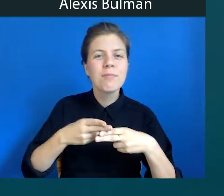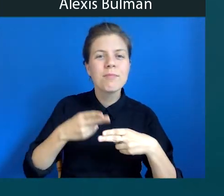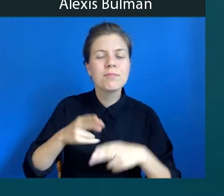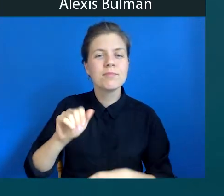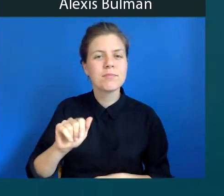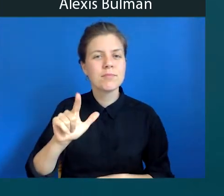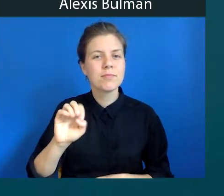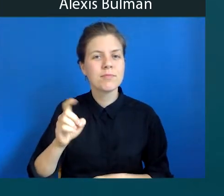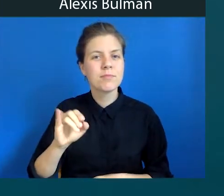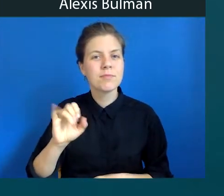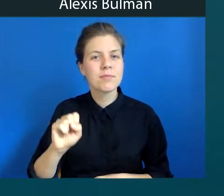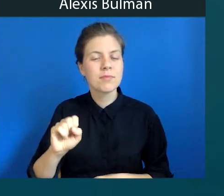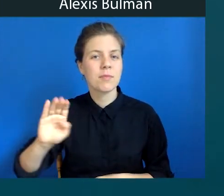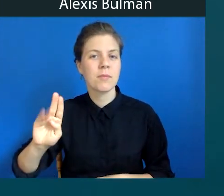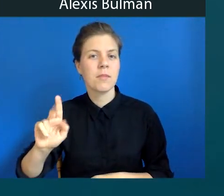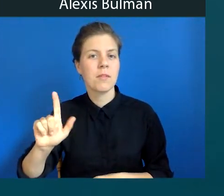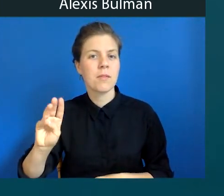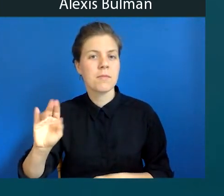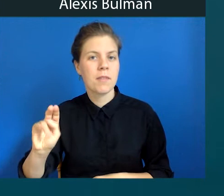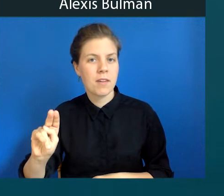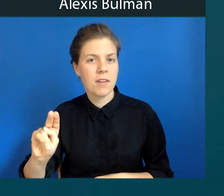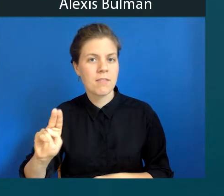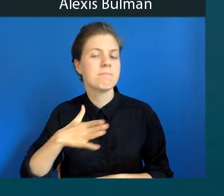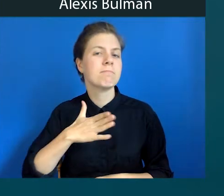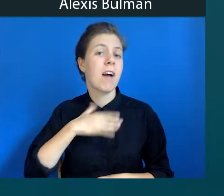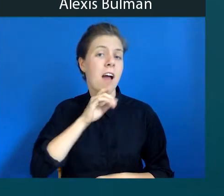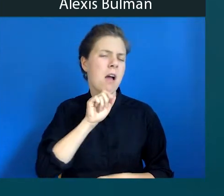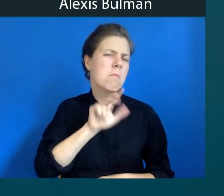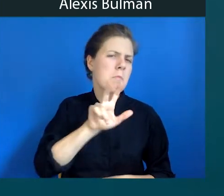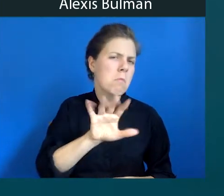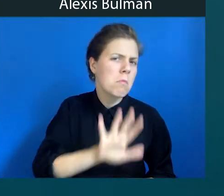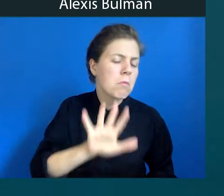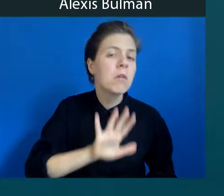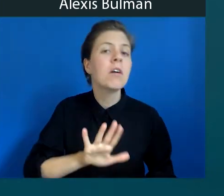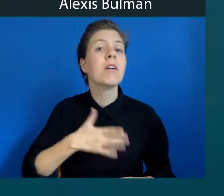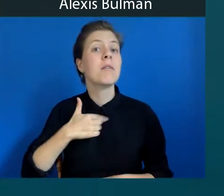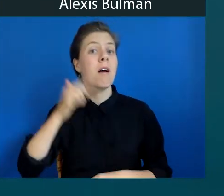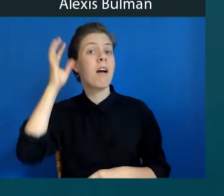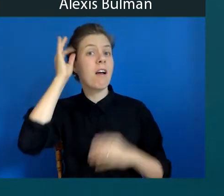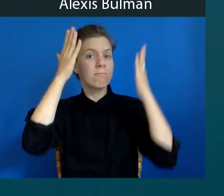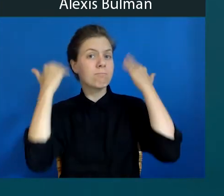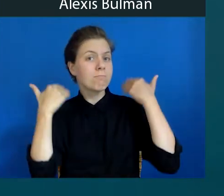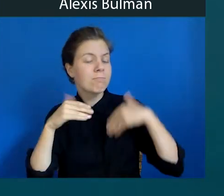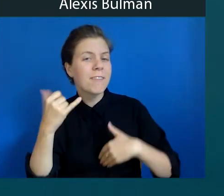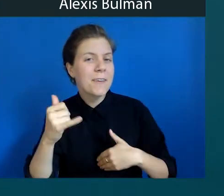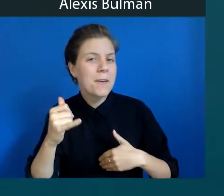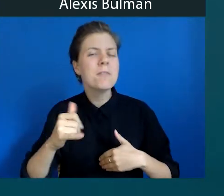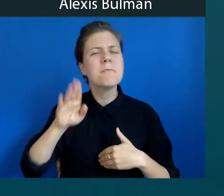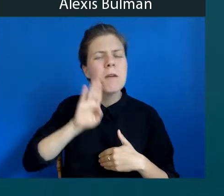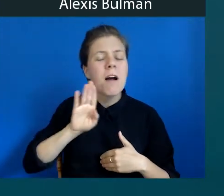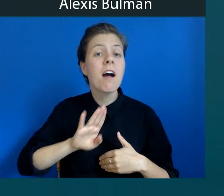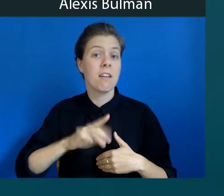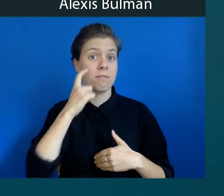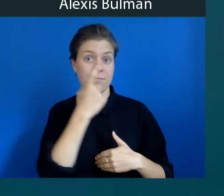Bulman. I am a woman in her late 20s with short, dark blonde hair and blue eyes. I'm wearing an